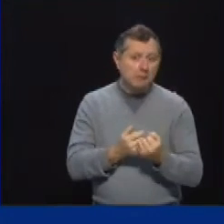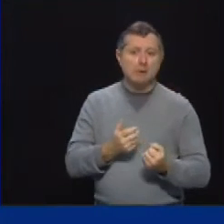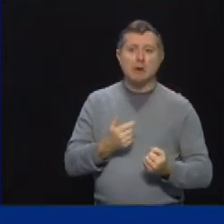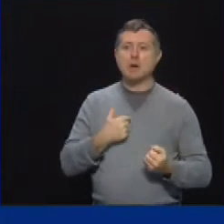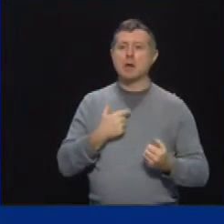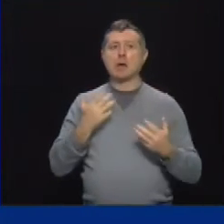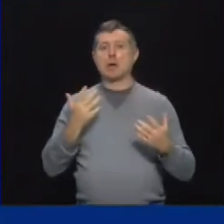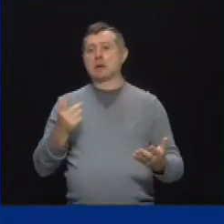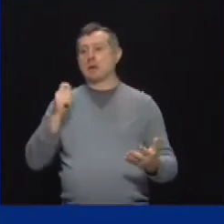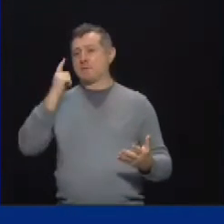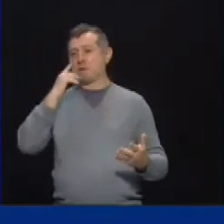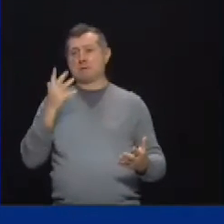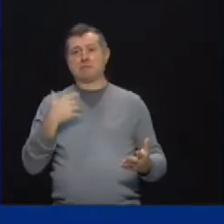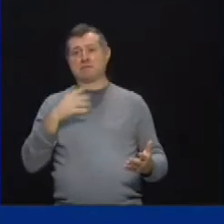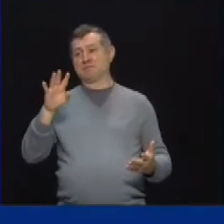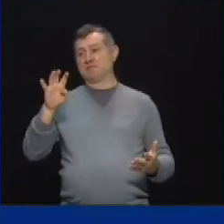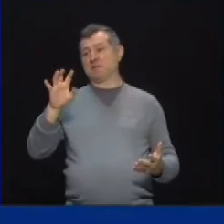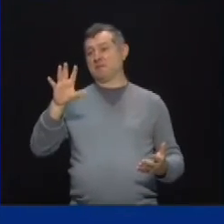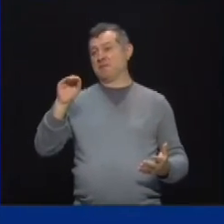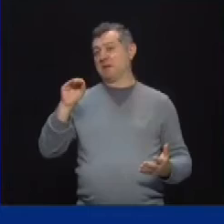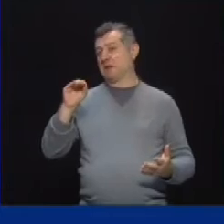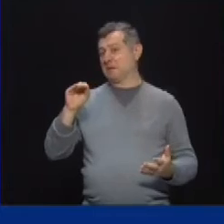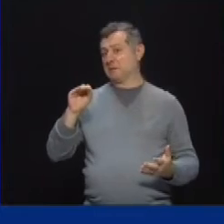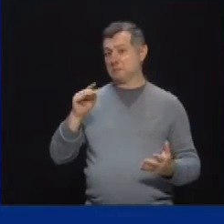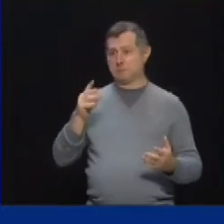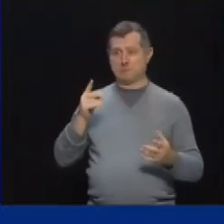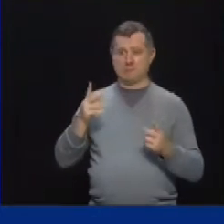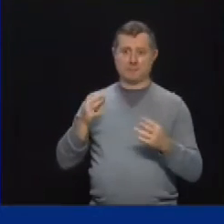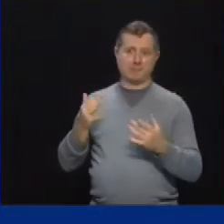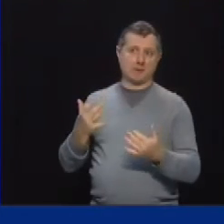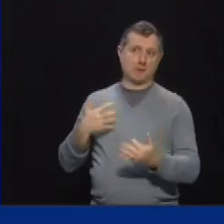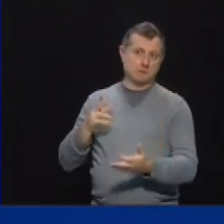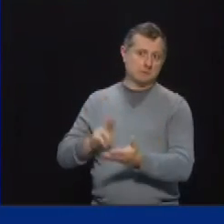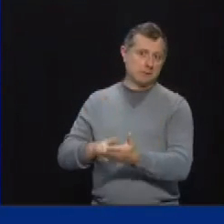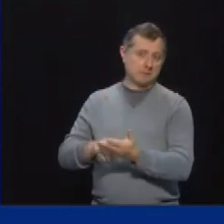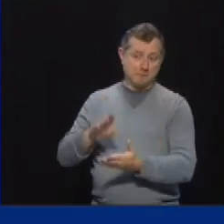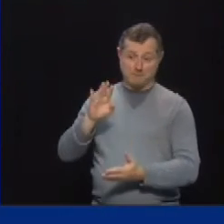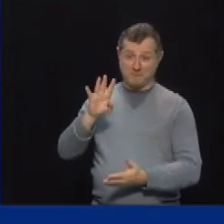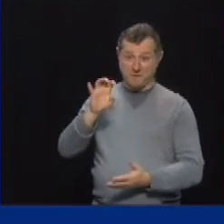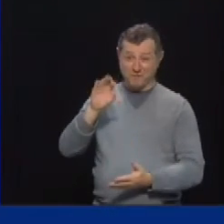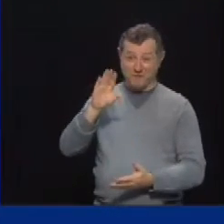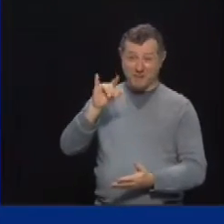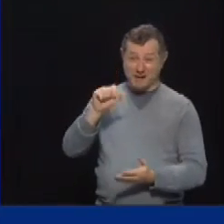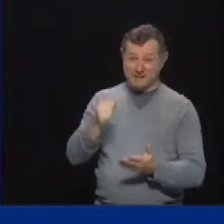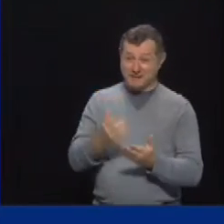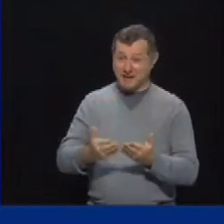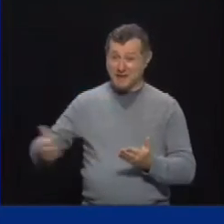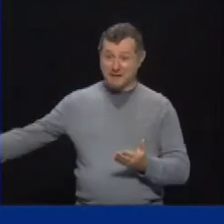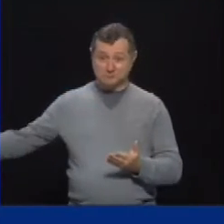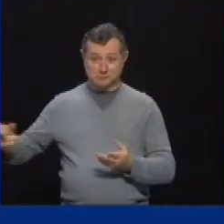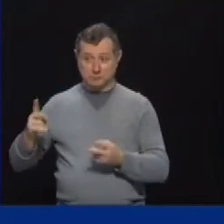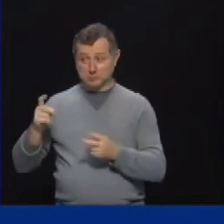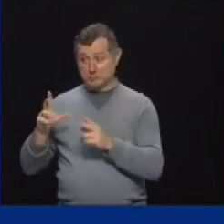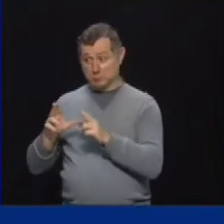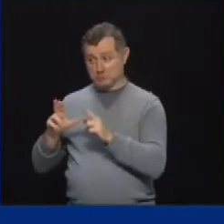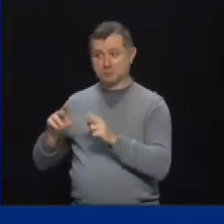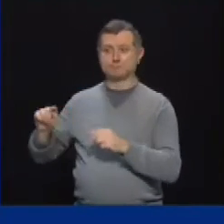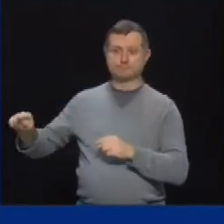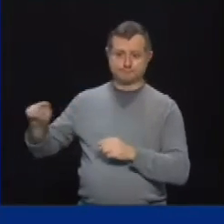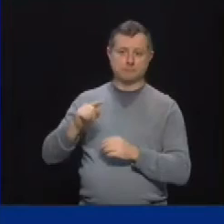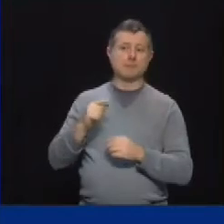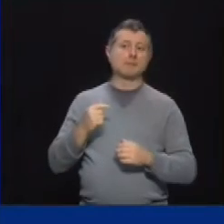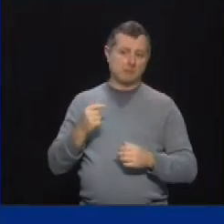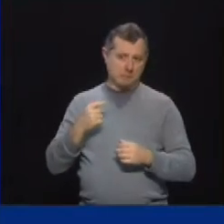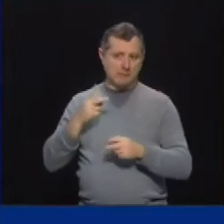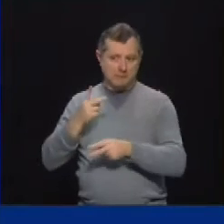signature. I just took care of some very significant ones to help the men and women of labor. And I will absolutely take a serious look at that. I am very